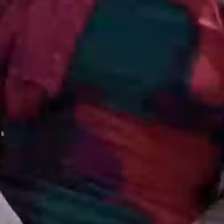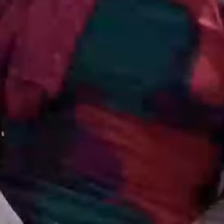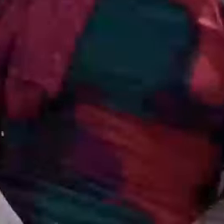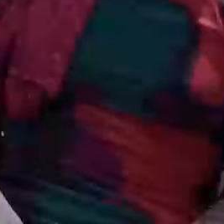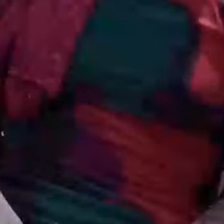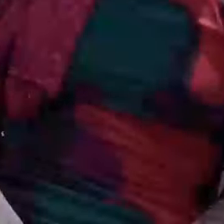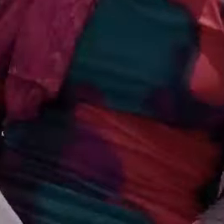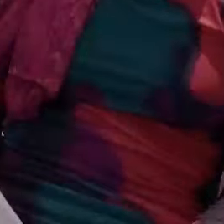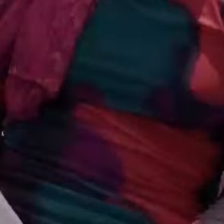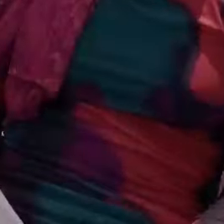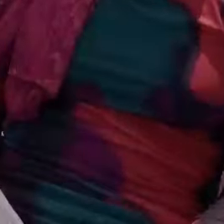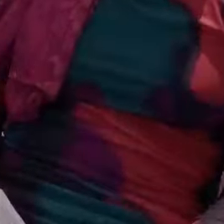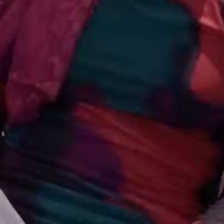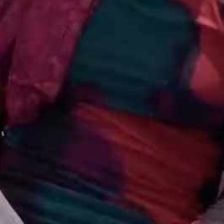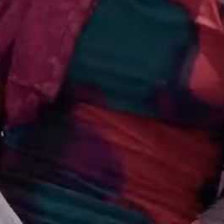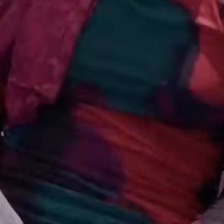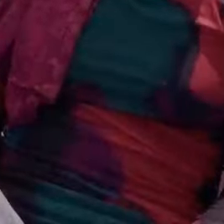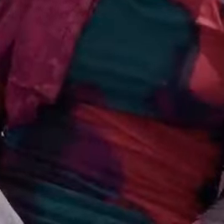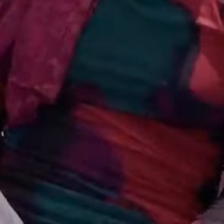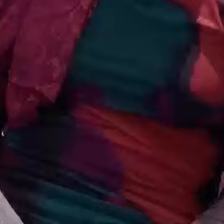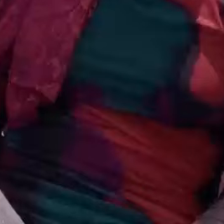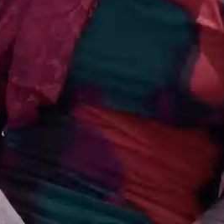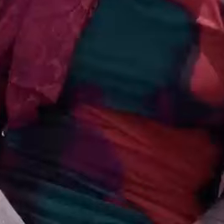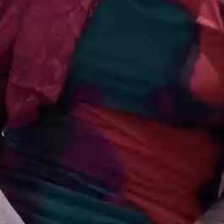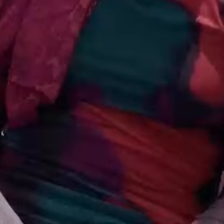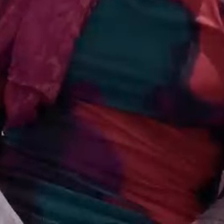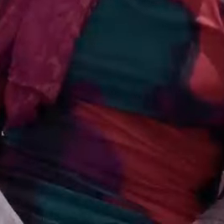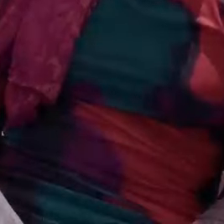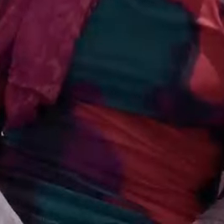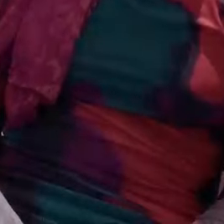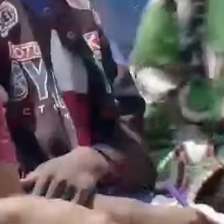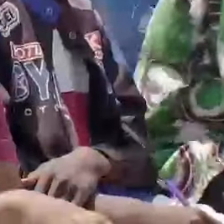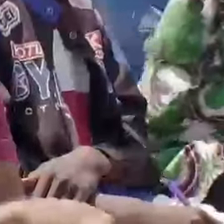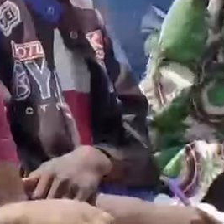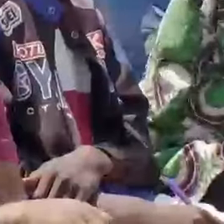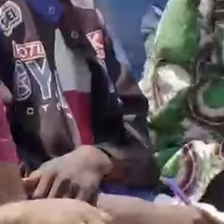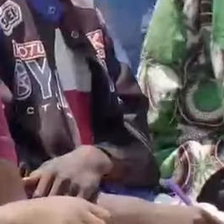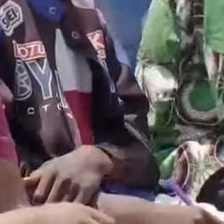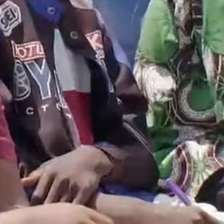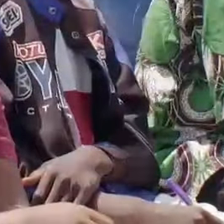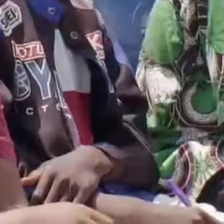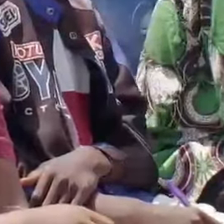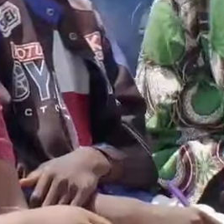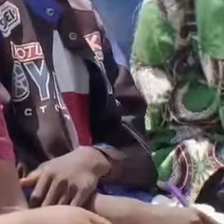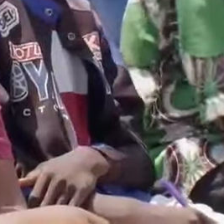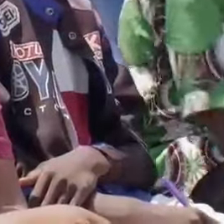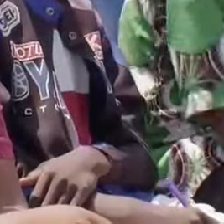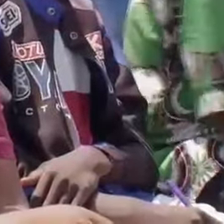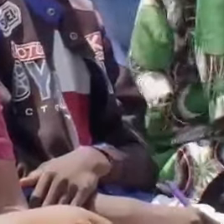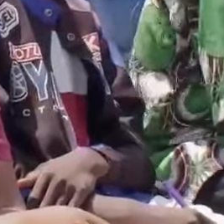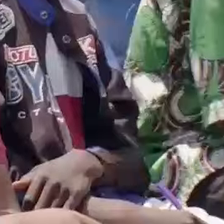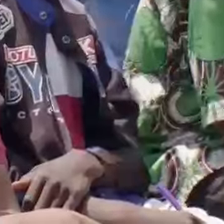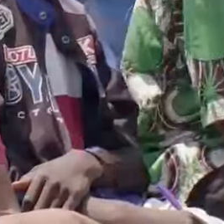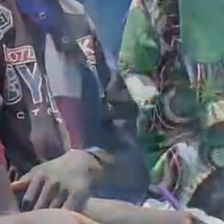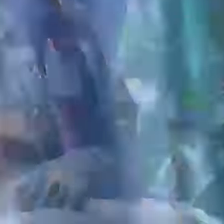succeed, you try it now, just an action. That doesn't become a habit yet. You have to do it